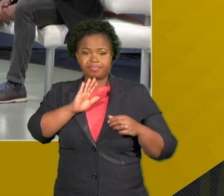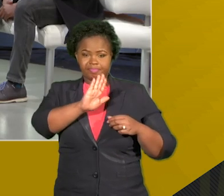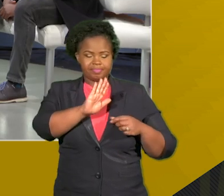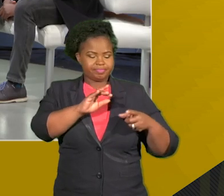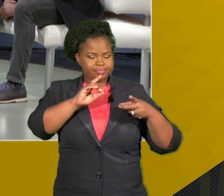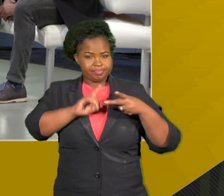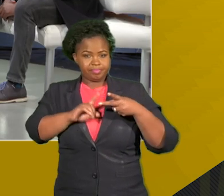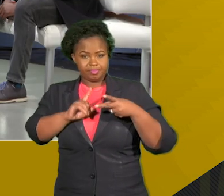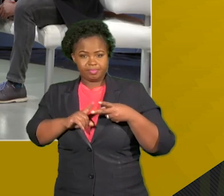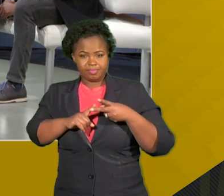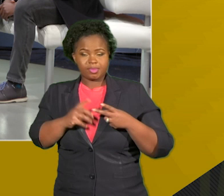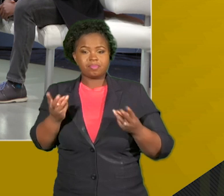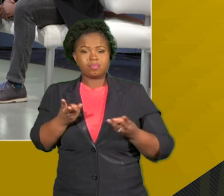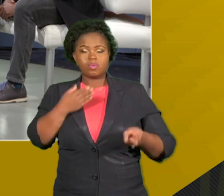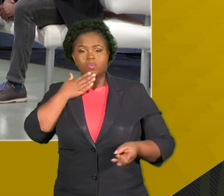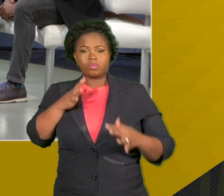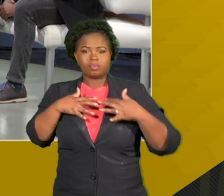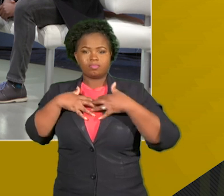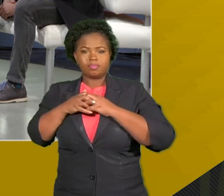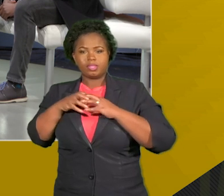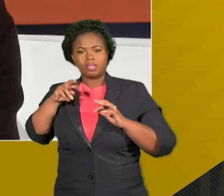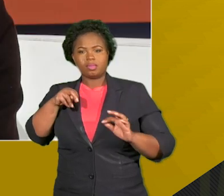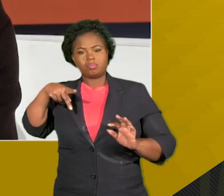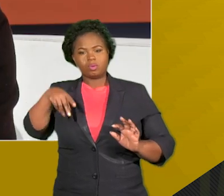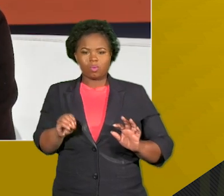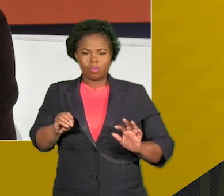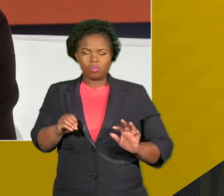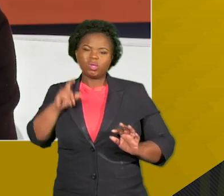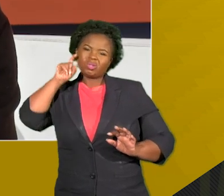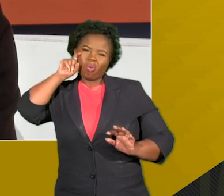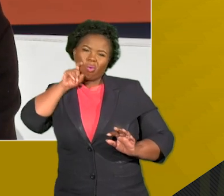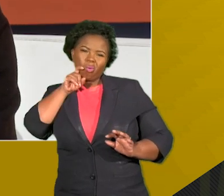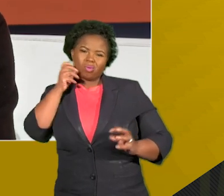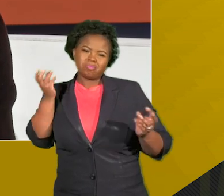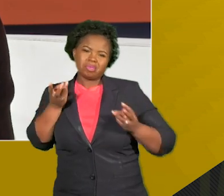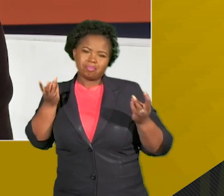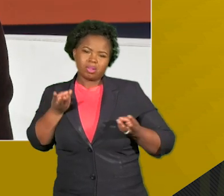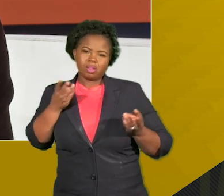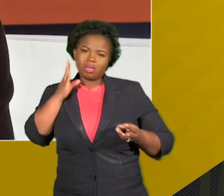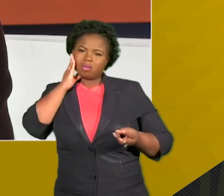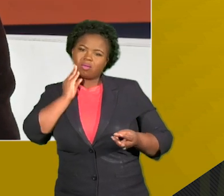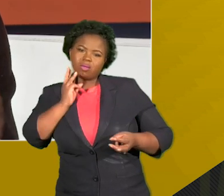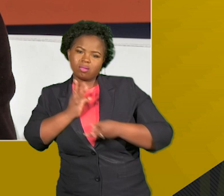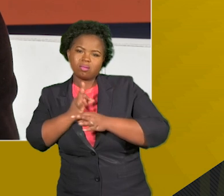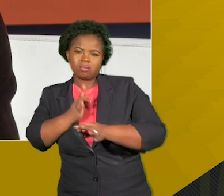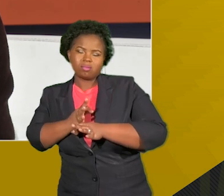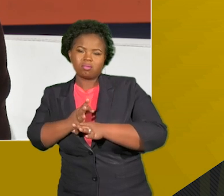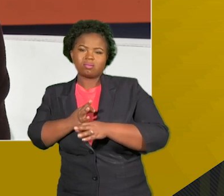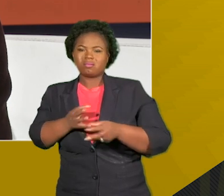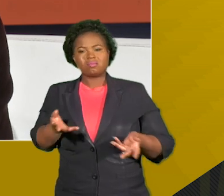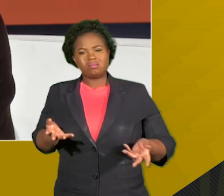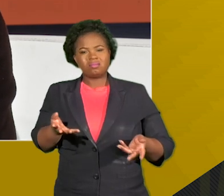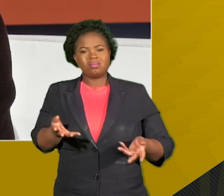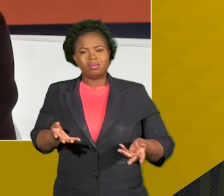most of the people who opened NPOs, it used to be old people, like our grannies, our mkhulu bethu,